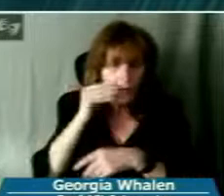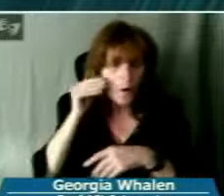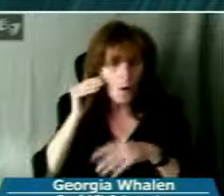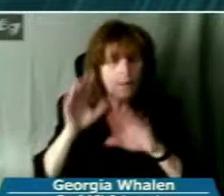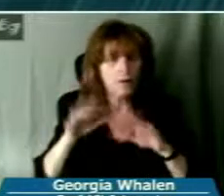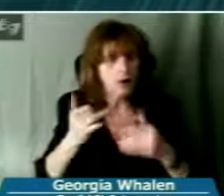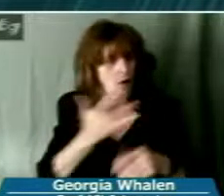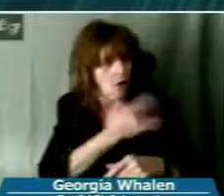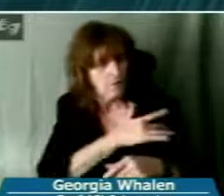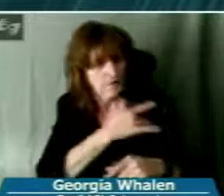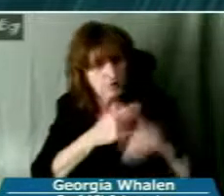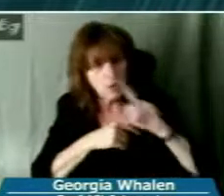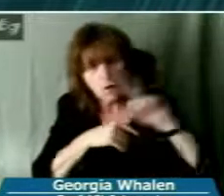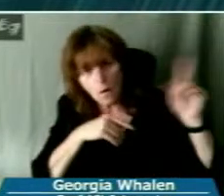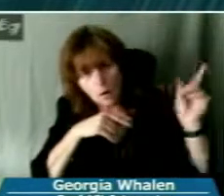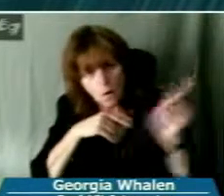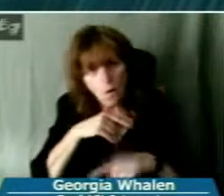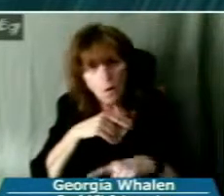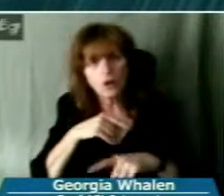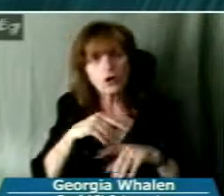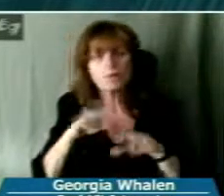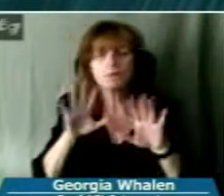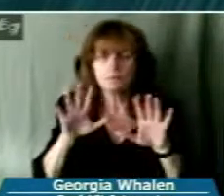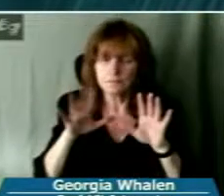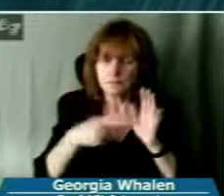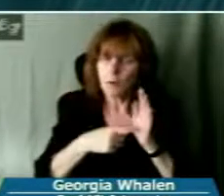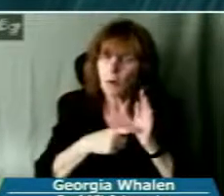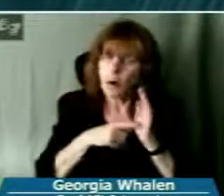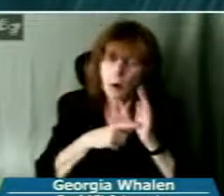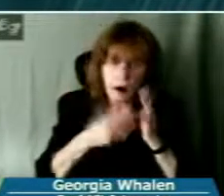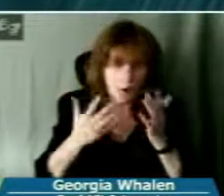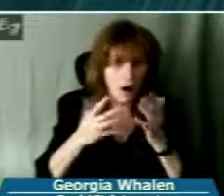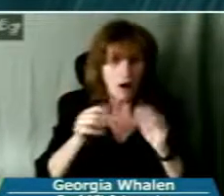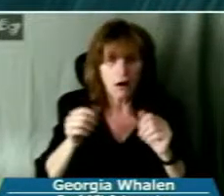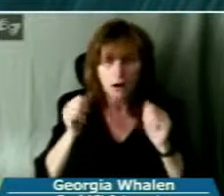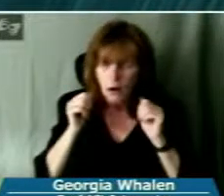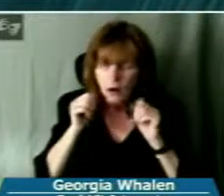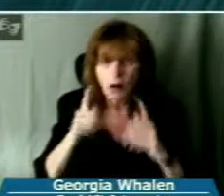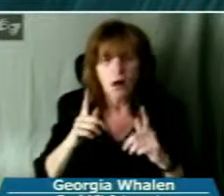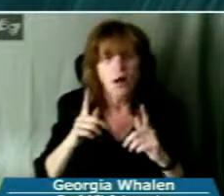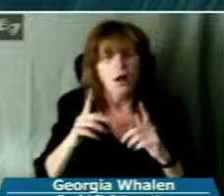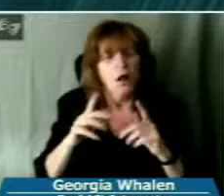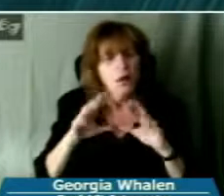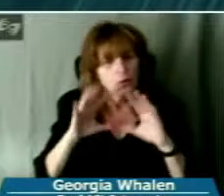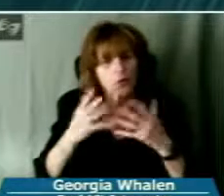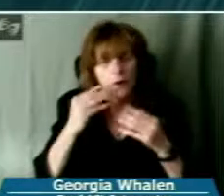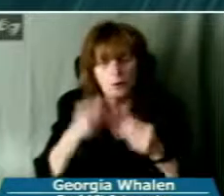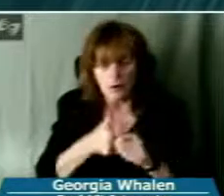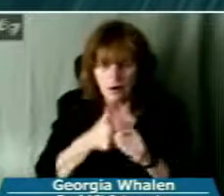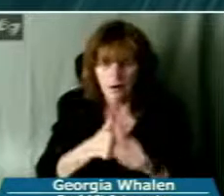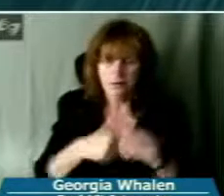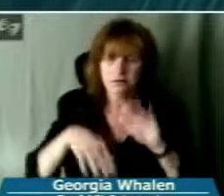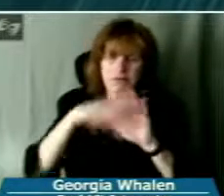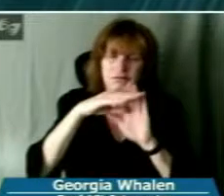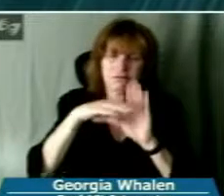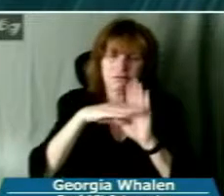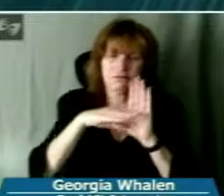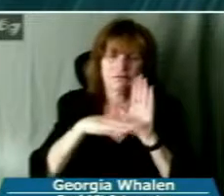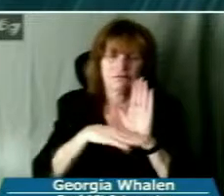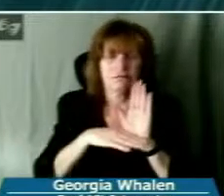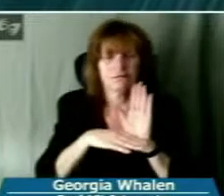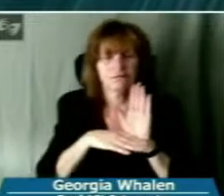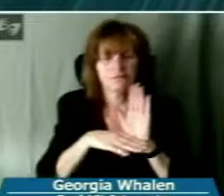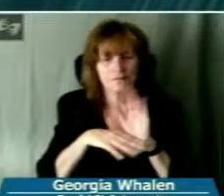time ago, Directive 5, which requires retirement homes to do as much as possible. That is all the actions that are required for long-term care